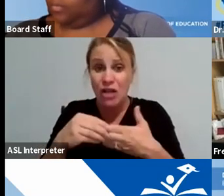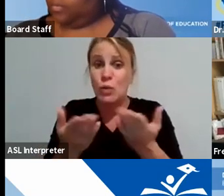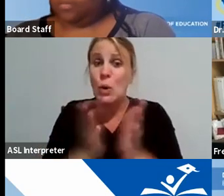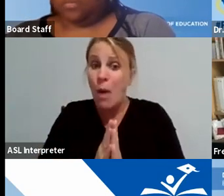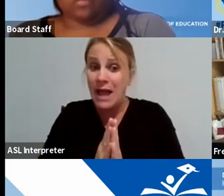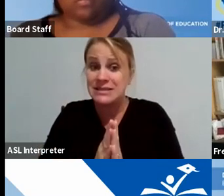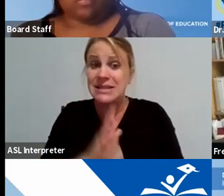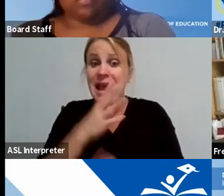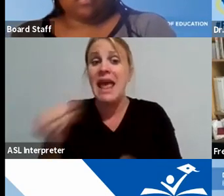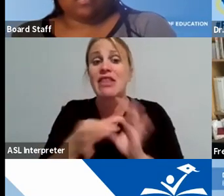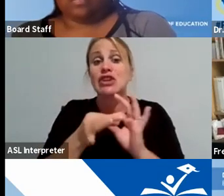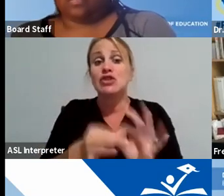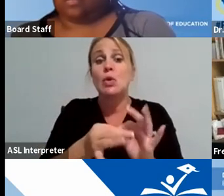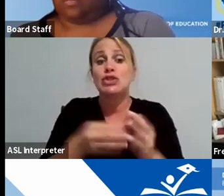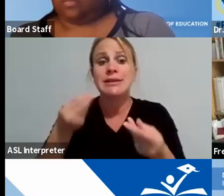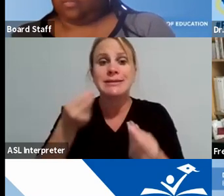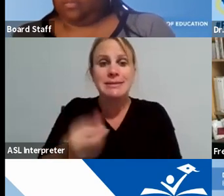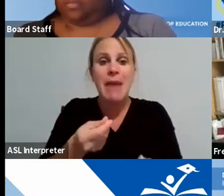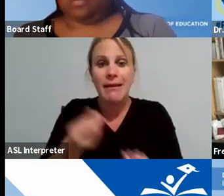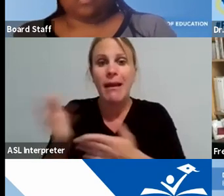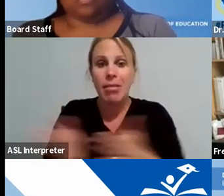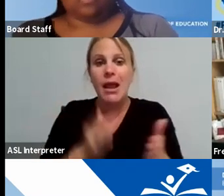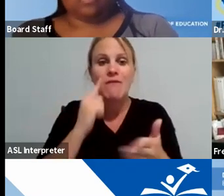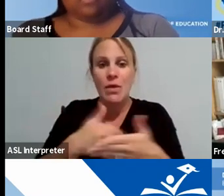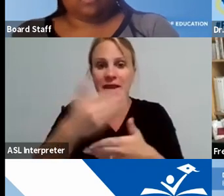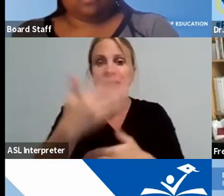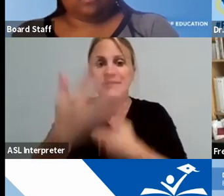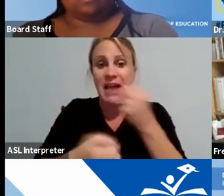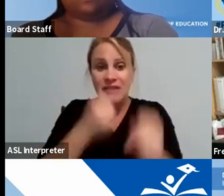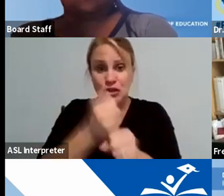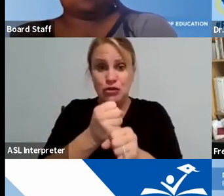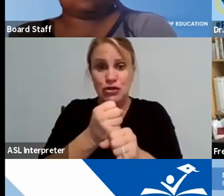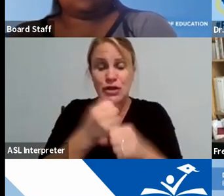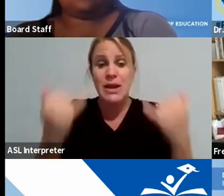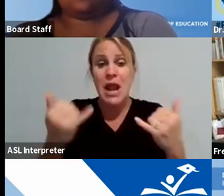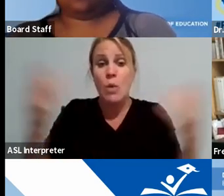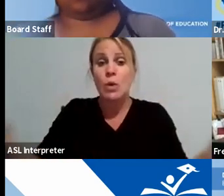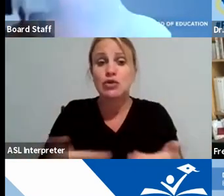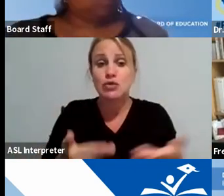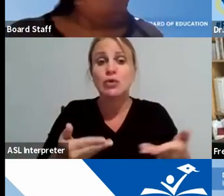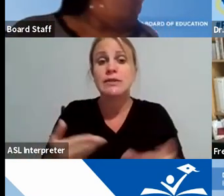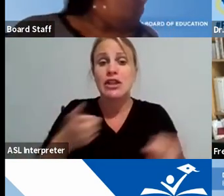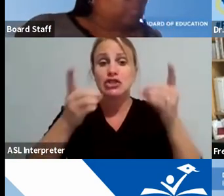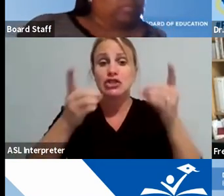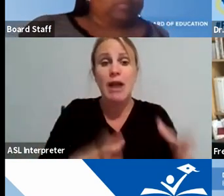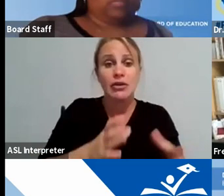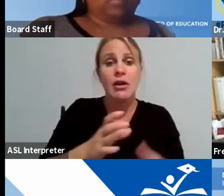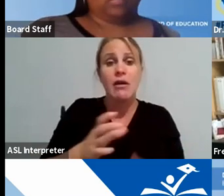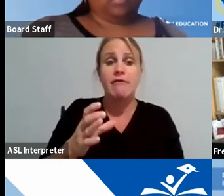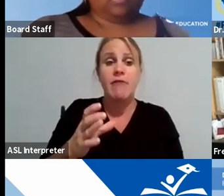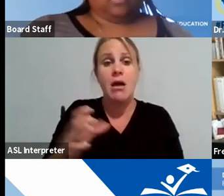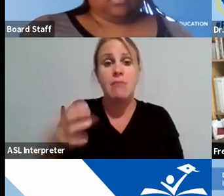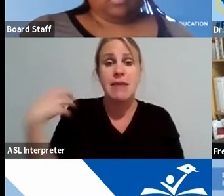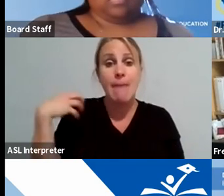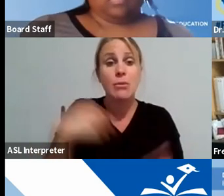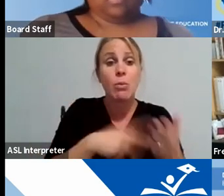associated capital spending plan for the next 5 years. I would like to now introduce the Director of Capital Programs, Mr. Sean Matlock, who